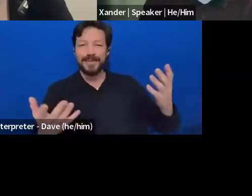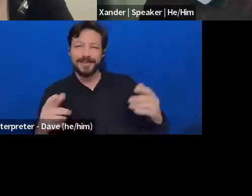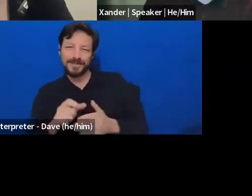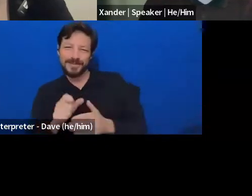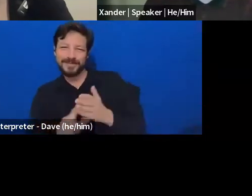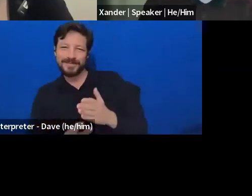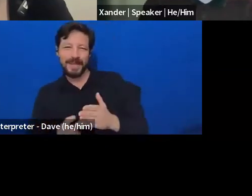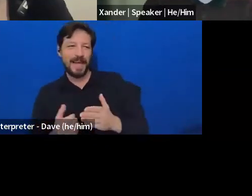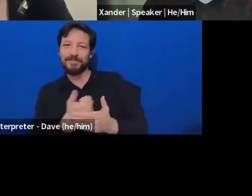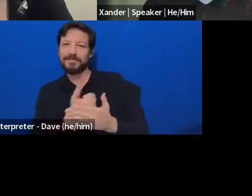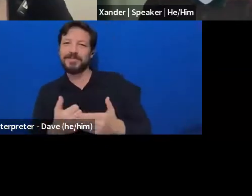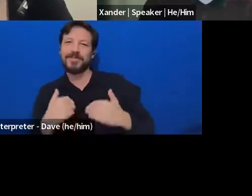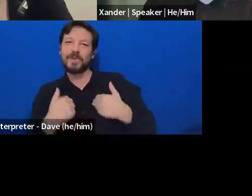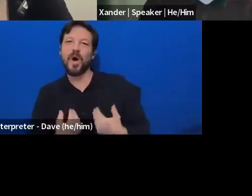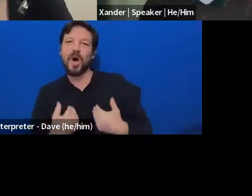chronic fatigue.